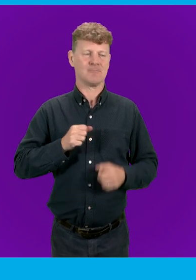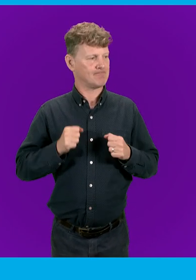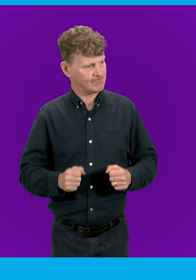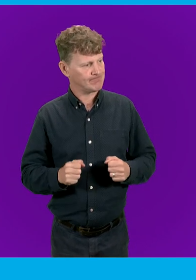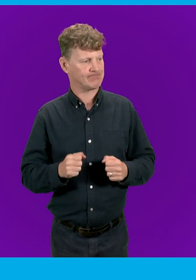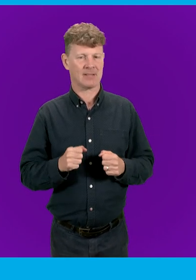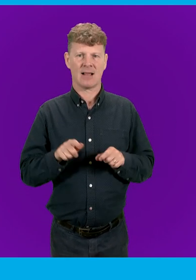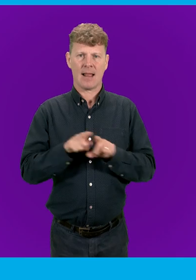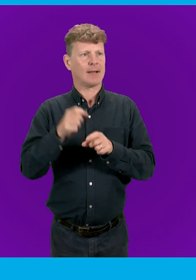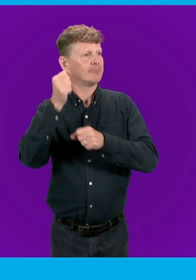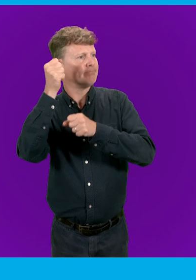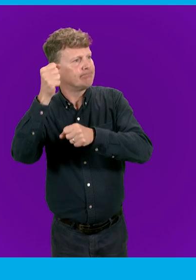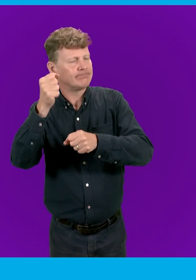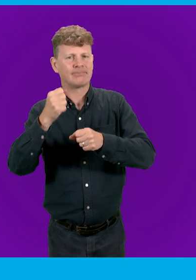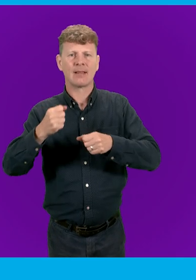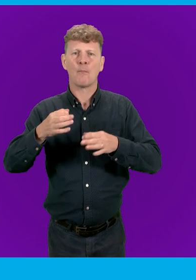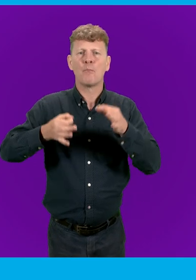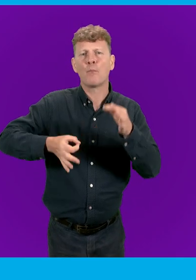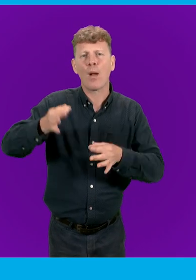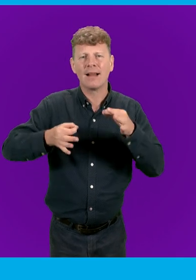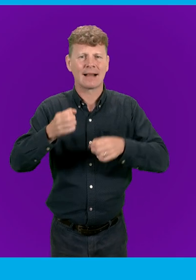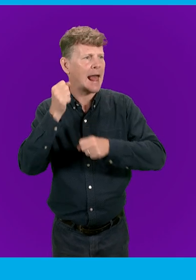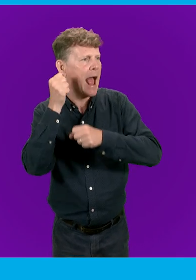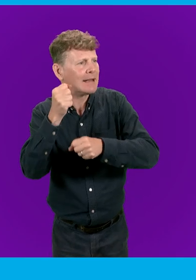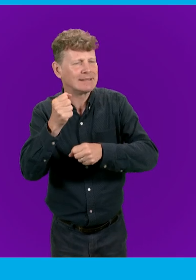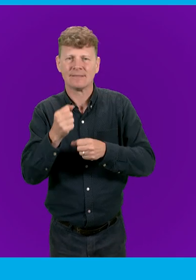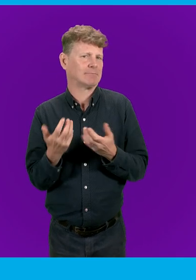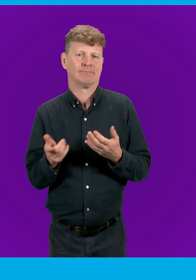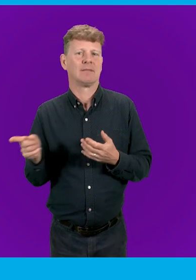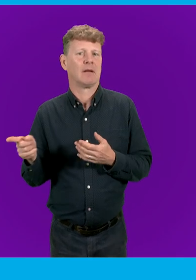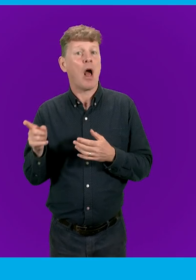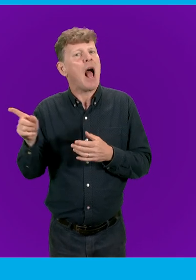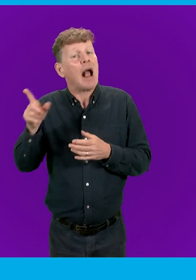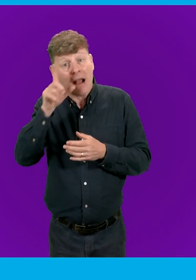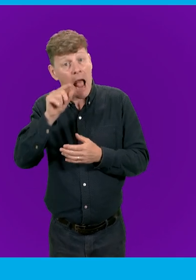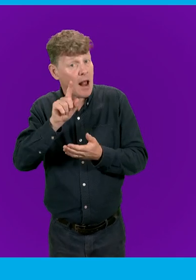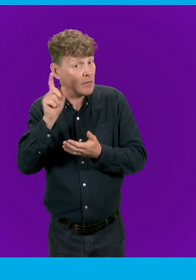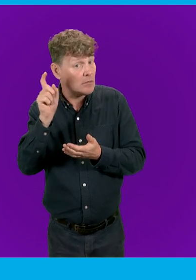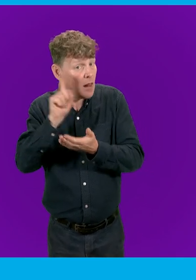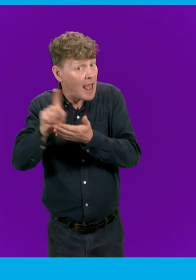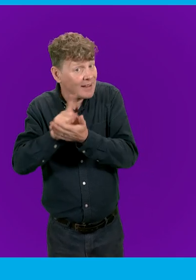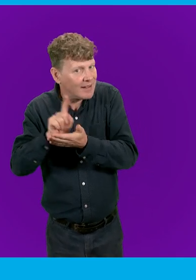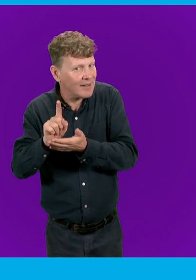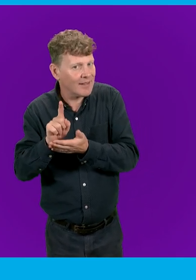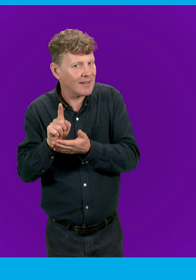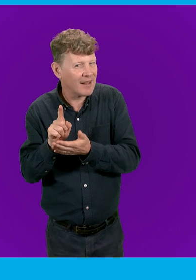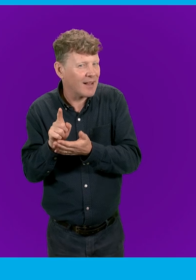to get into activism or to really start to sort of engage in these issues, but it can come. And I think